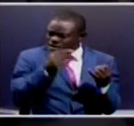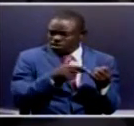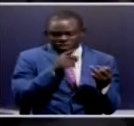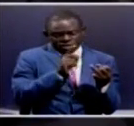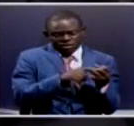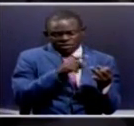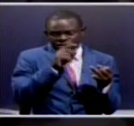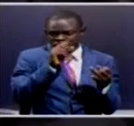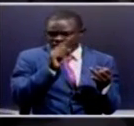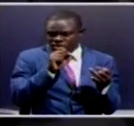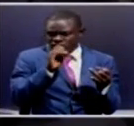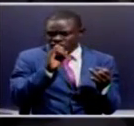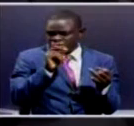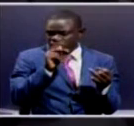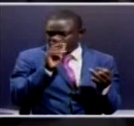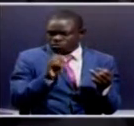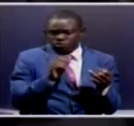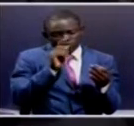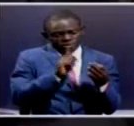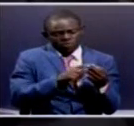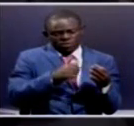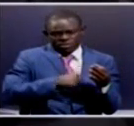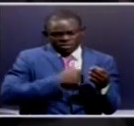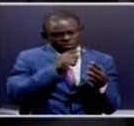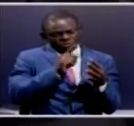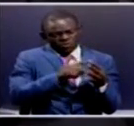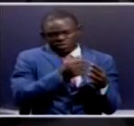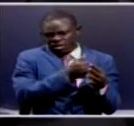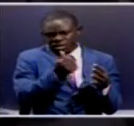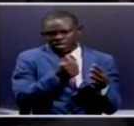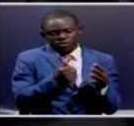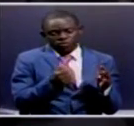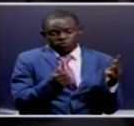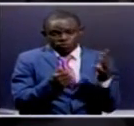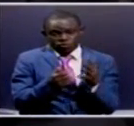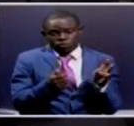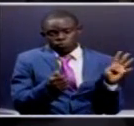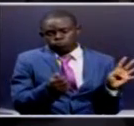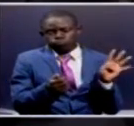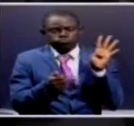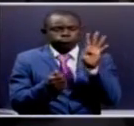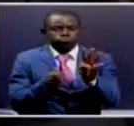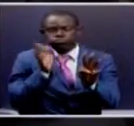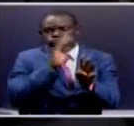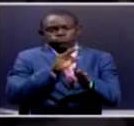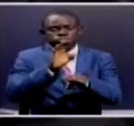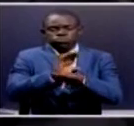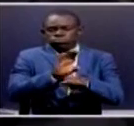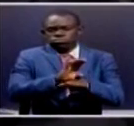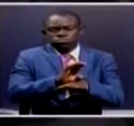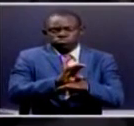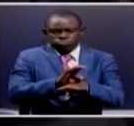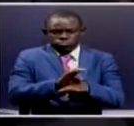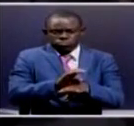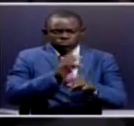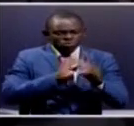church. We reached a point where the misunderstanding and the disagreement on how